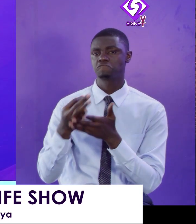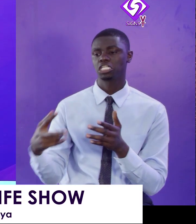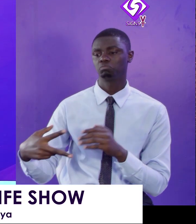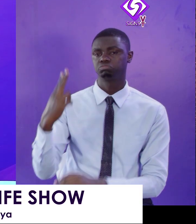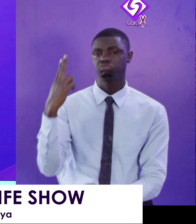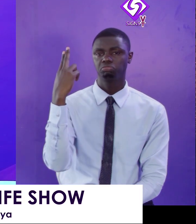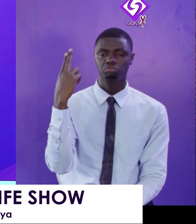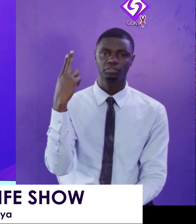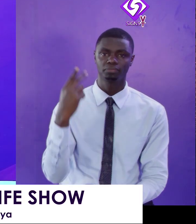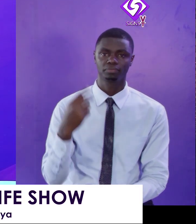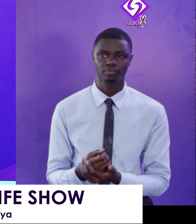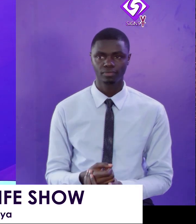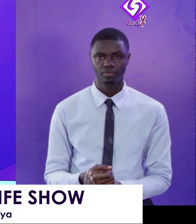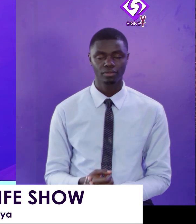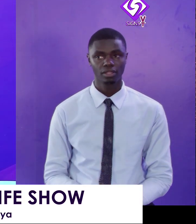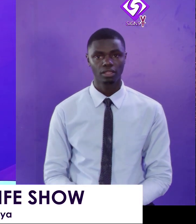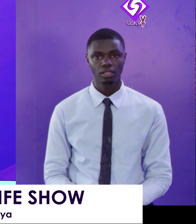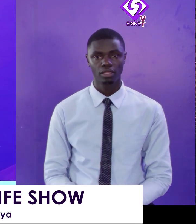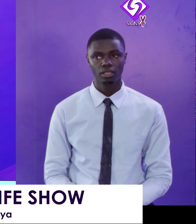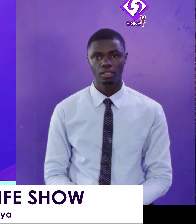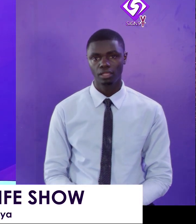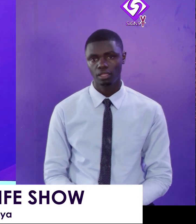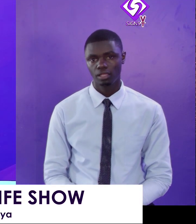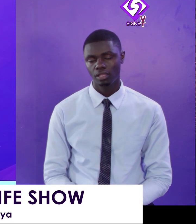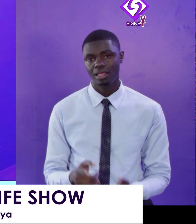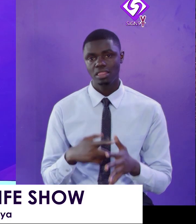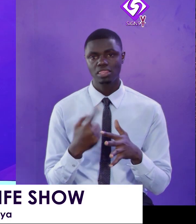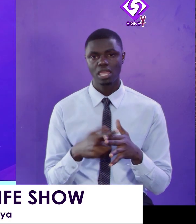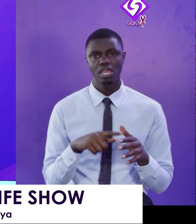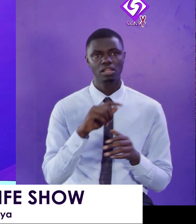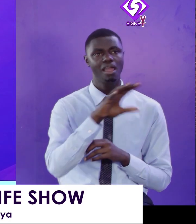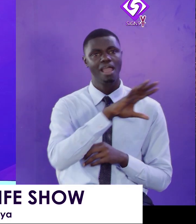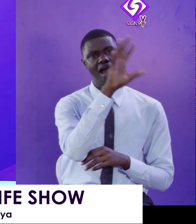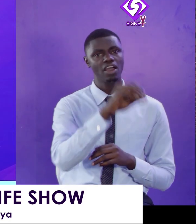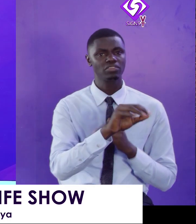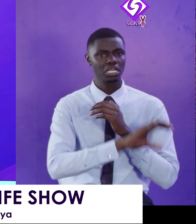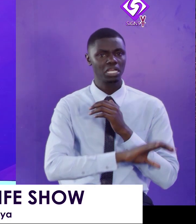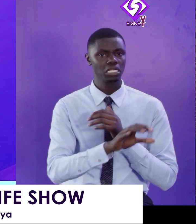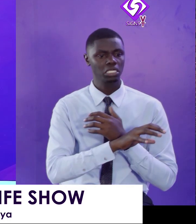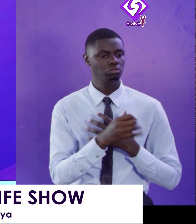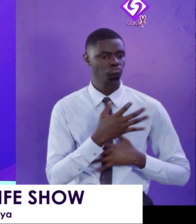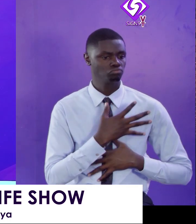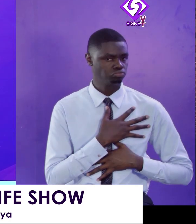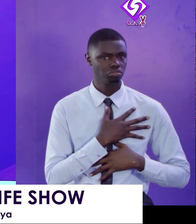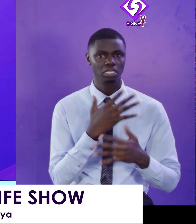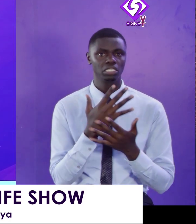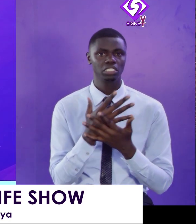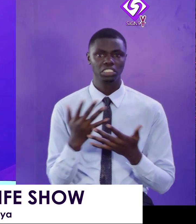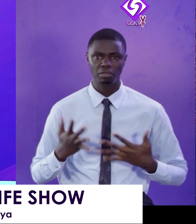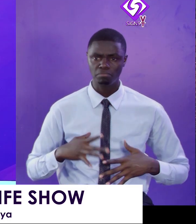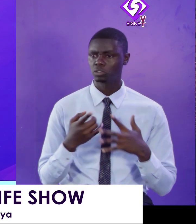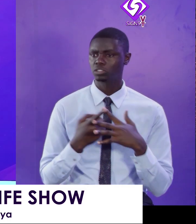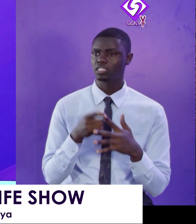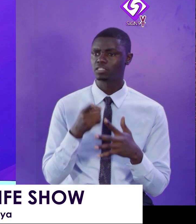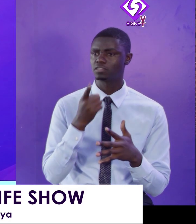off. Suddenly, there was panic. And then there was wisdom from some corners. Some people started saying, no,